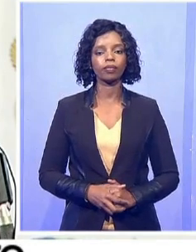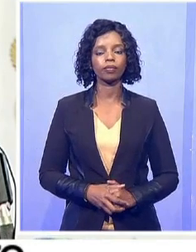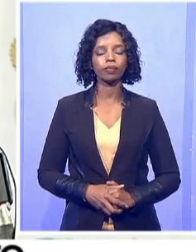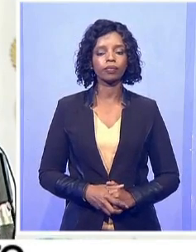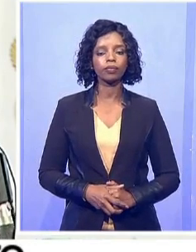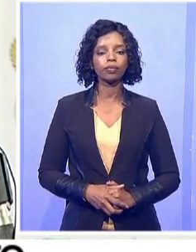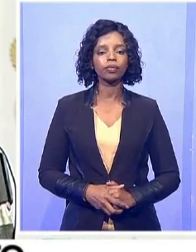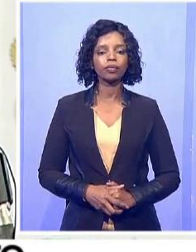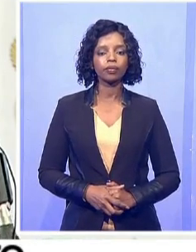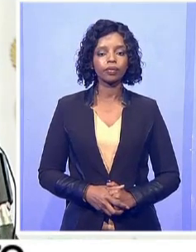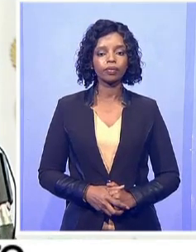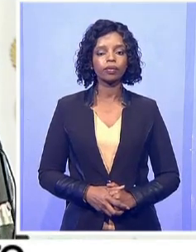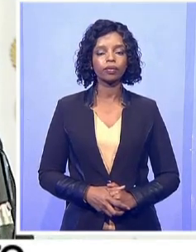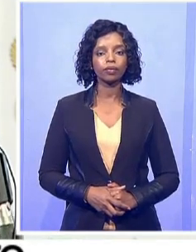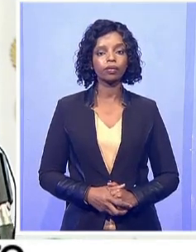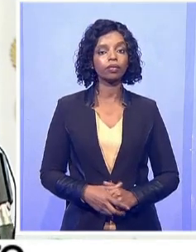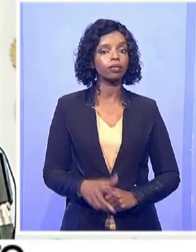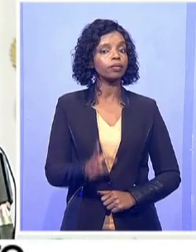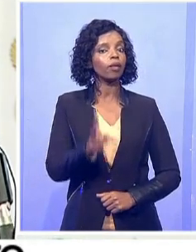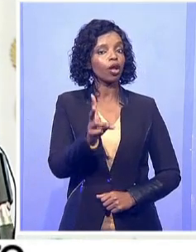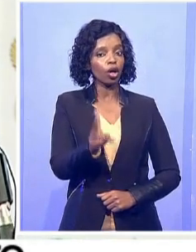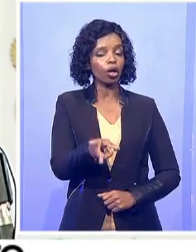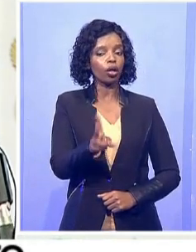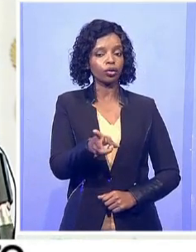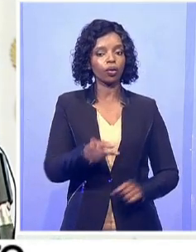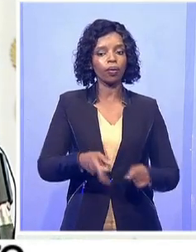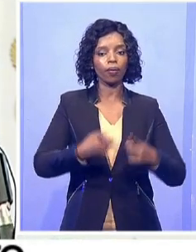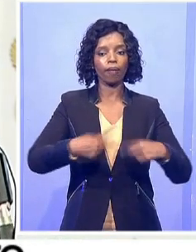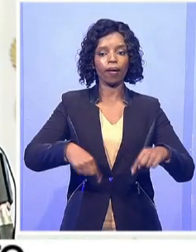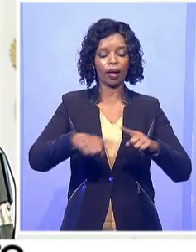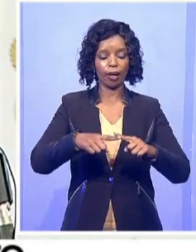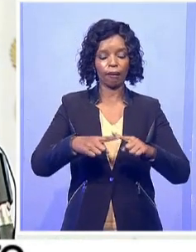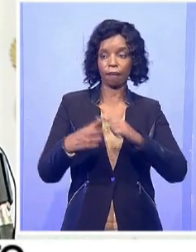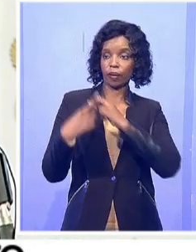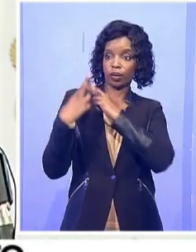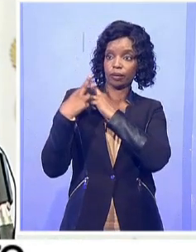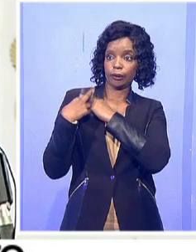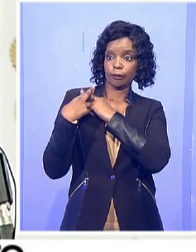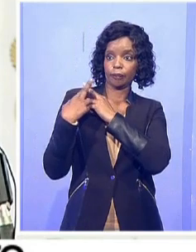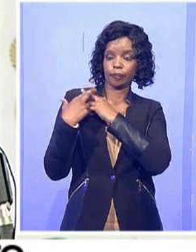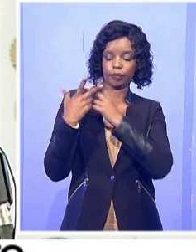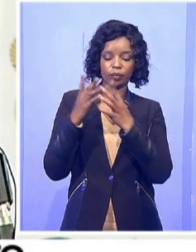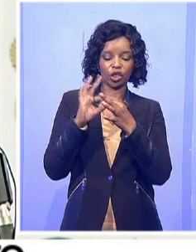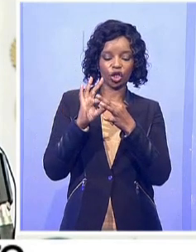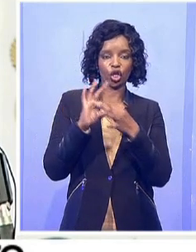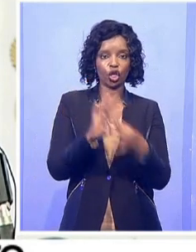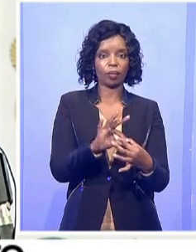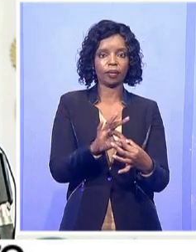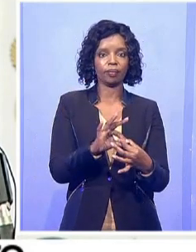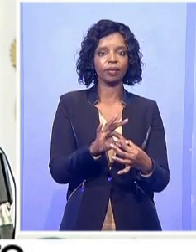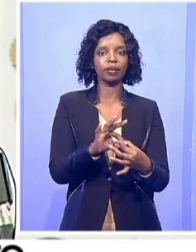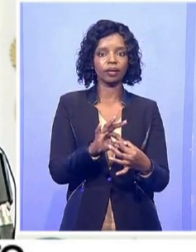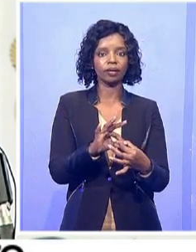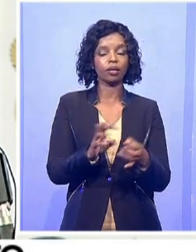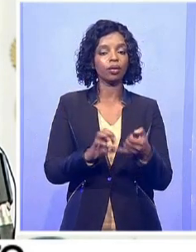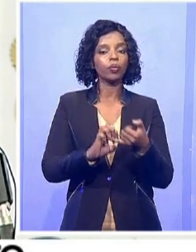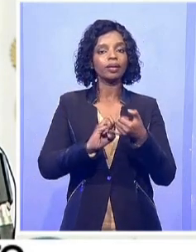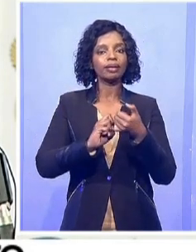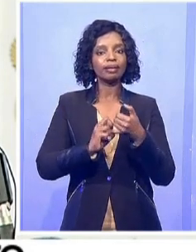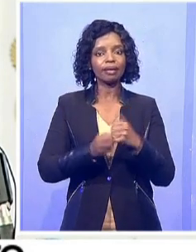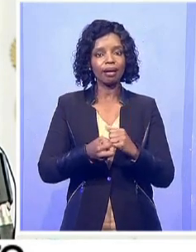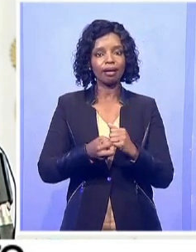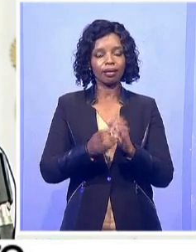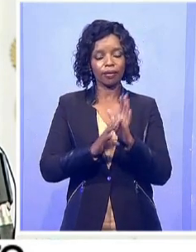It is also our duty and our commitment to try and improve the workings of